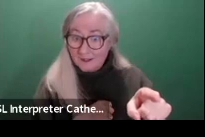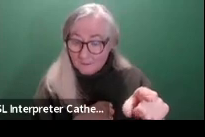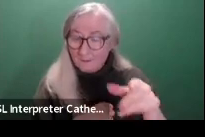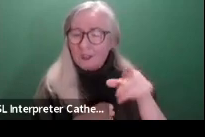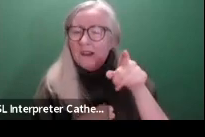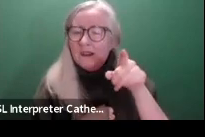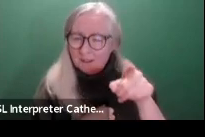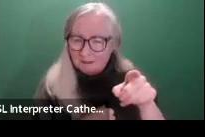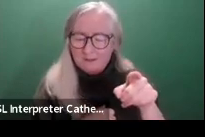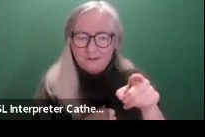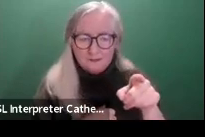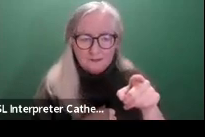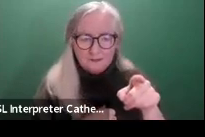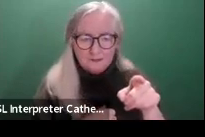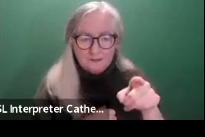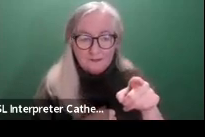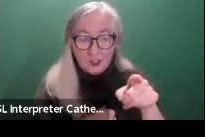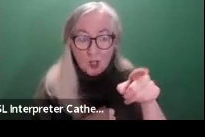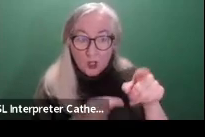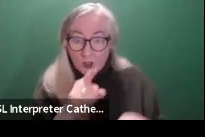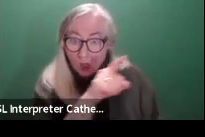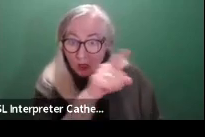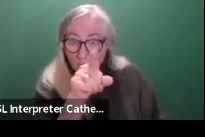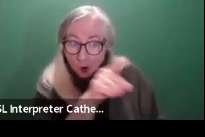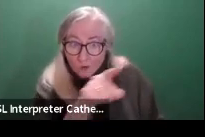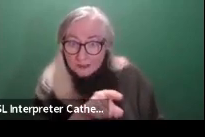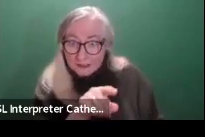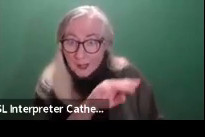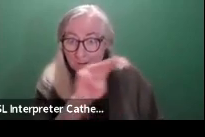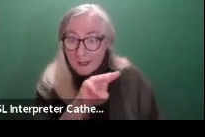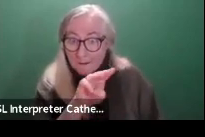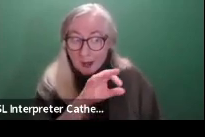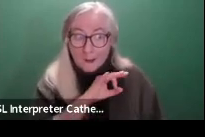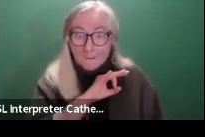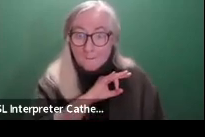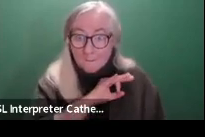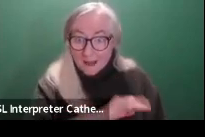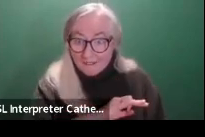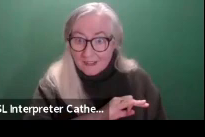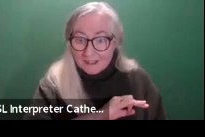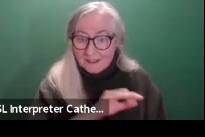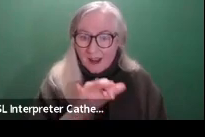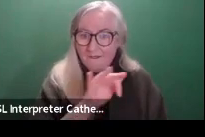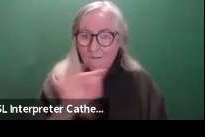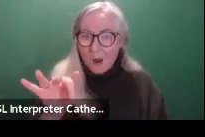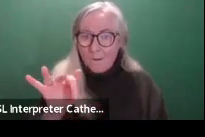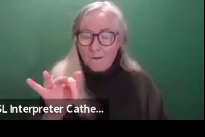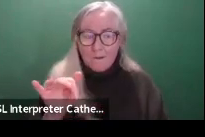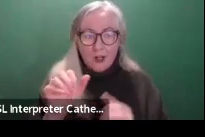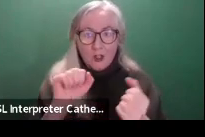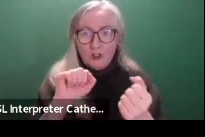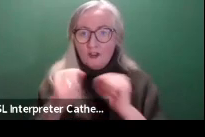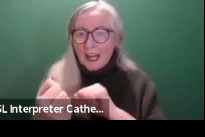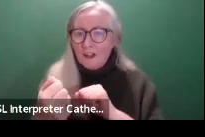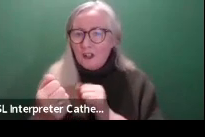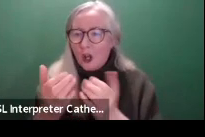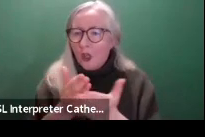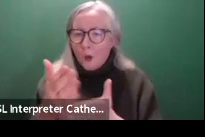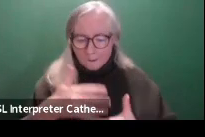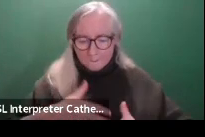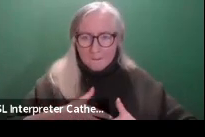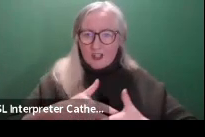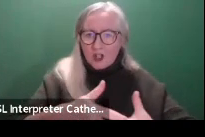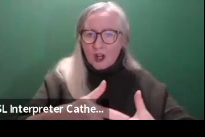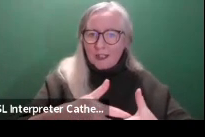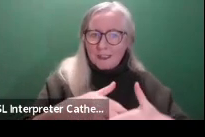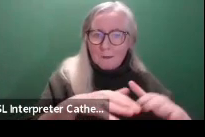think these are the people who have benefited from changes in maternity provision and who are now